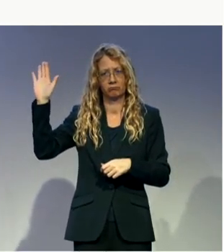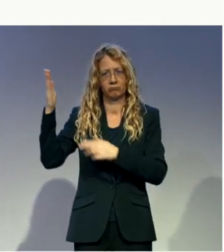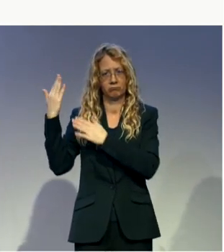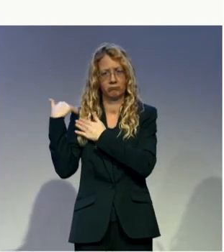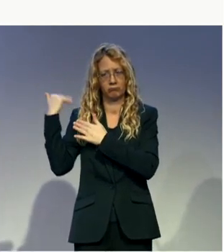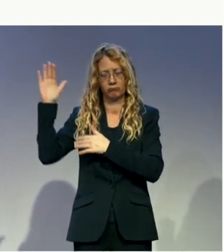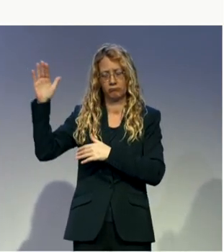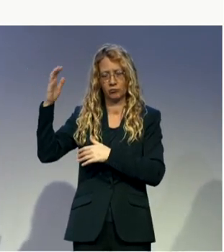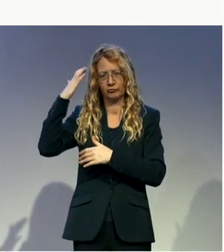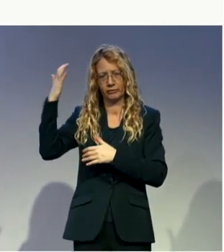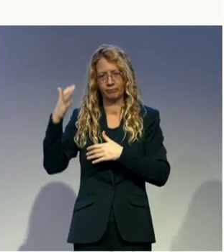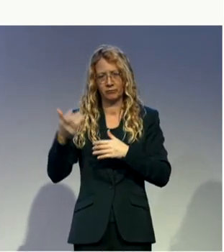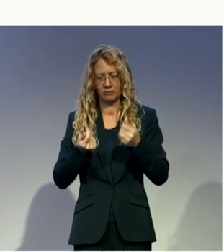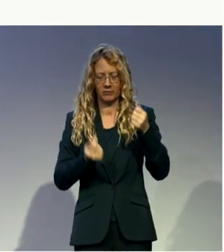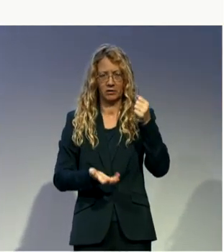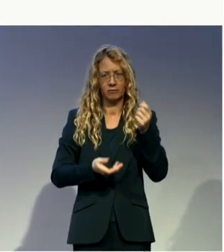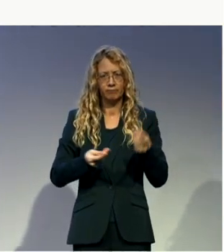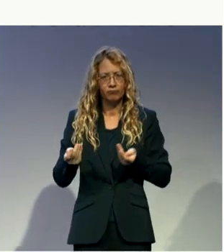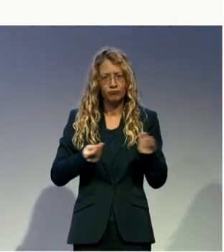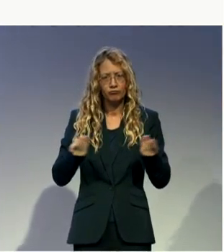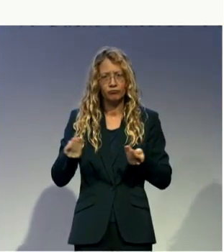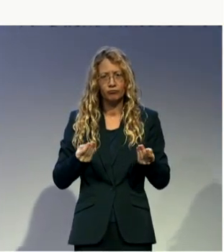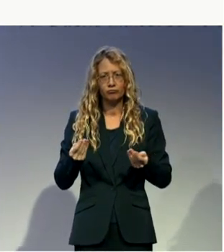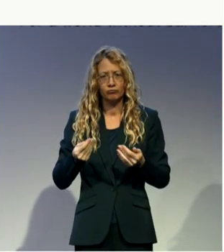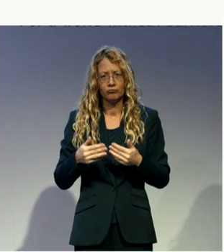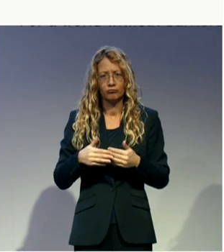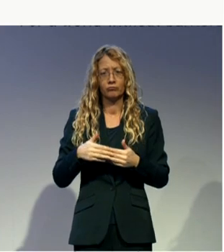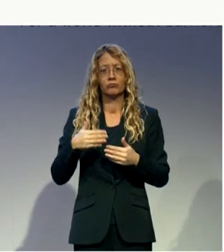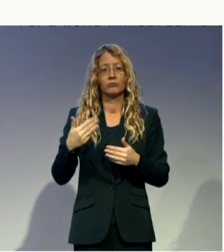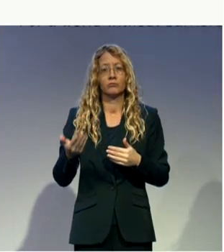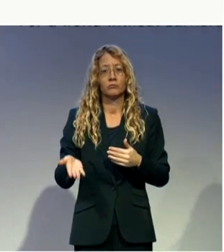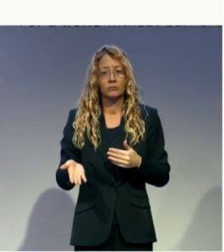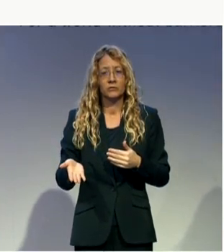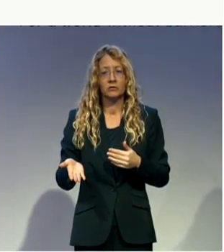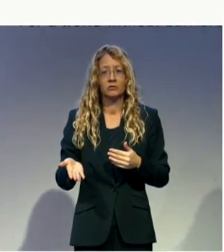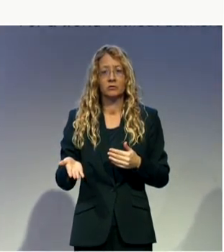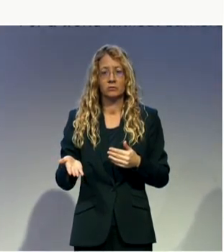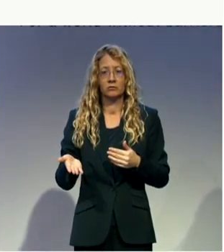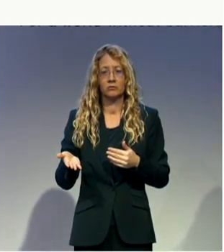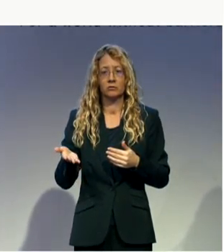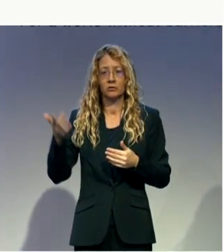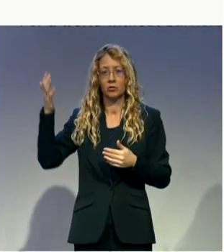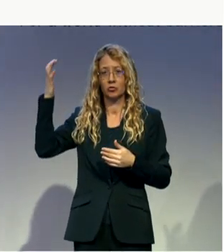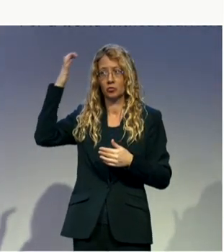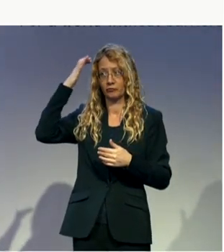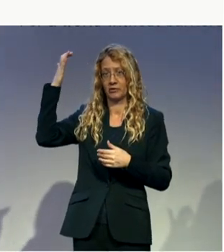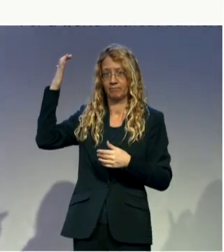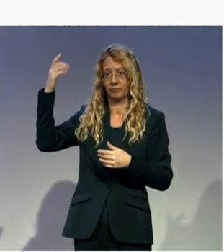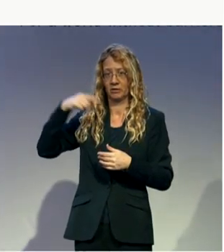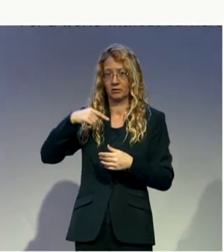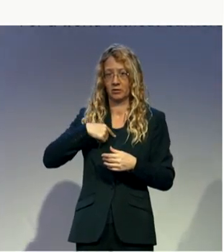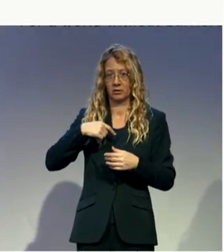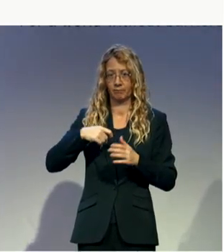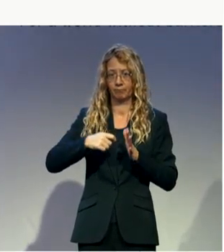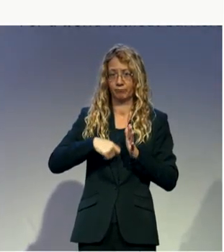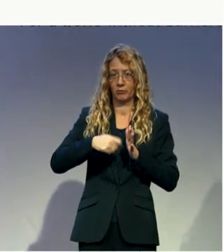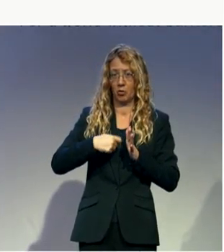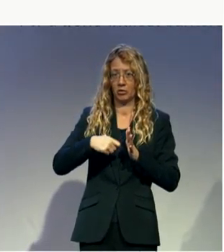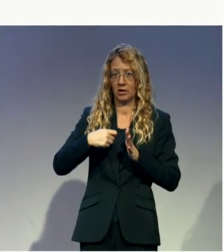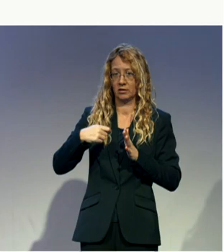the government has not been financing our project, unfortunately, because it's their responsibility.